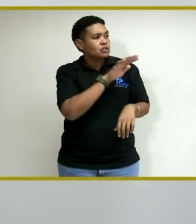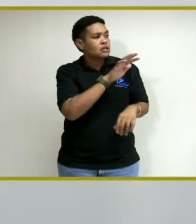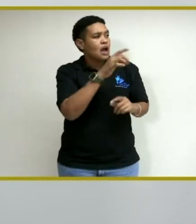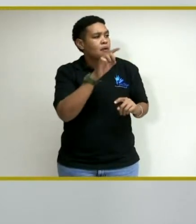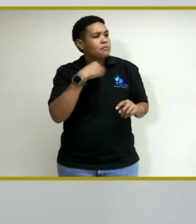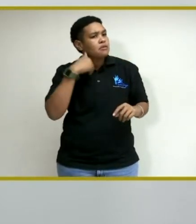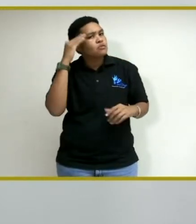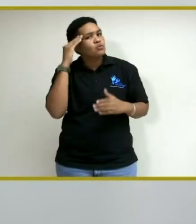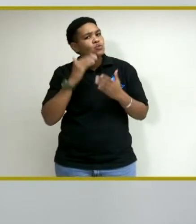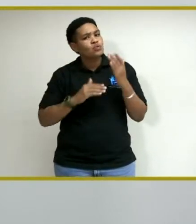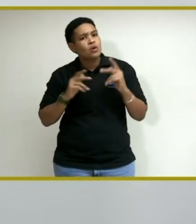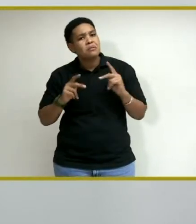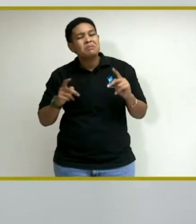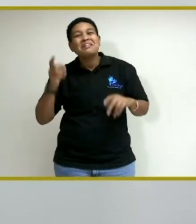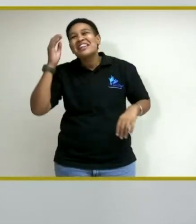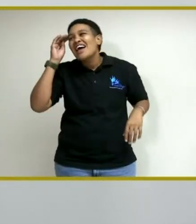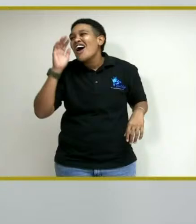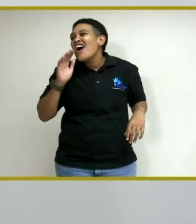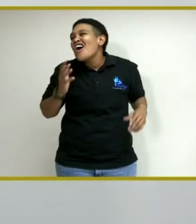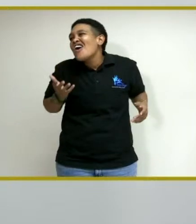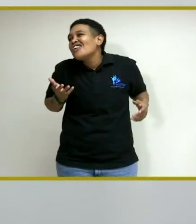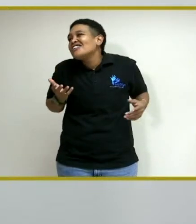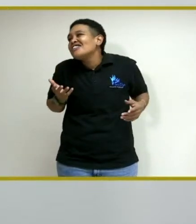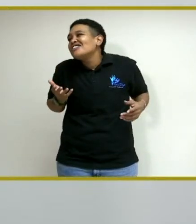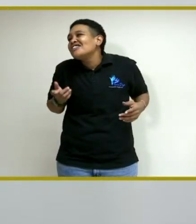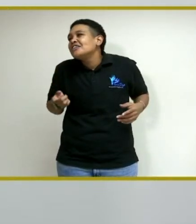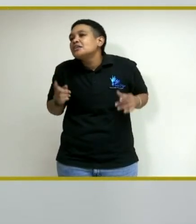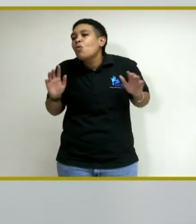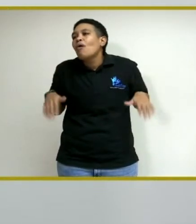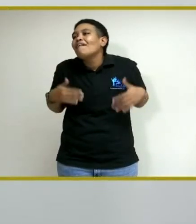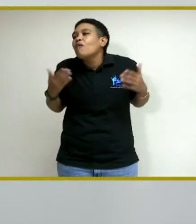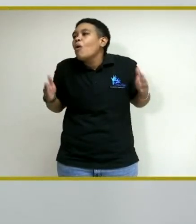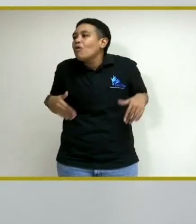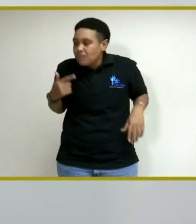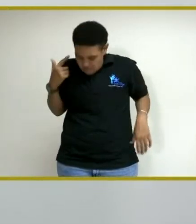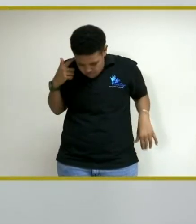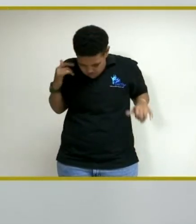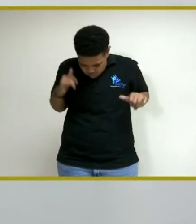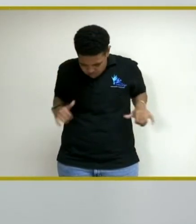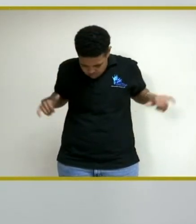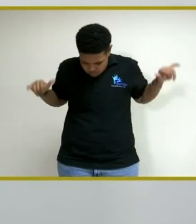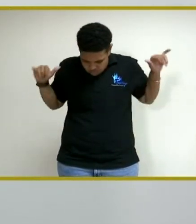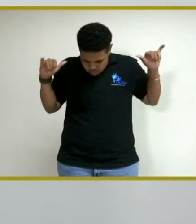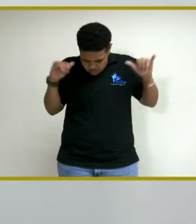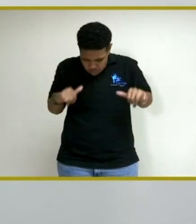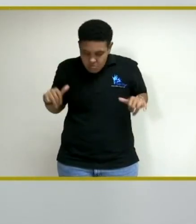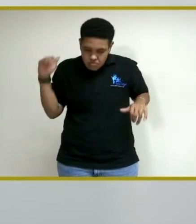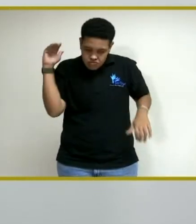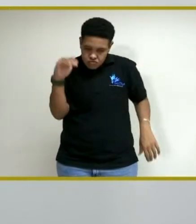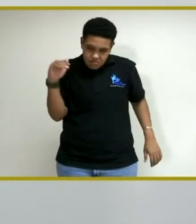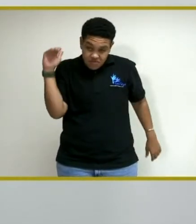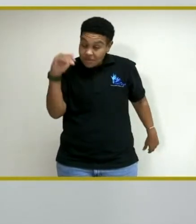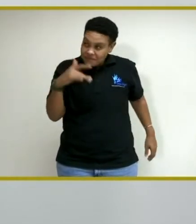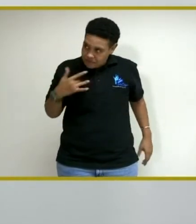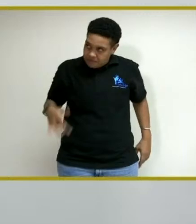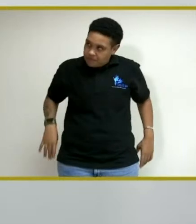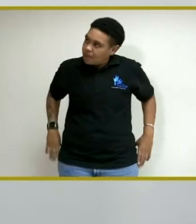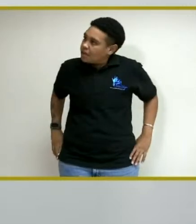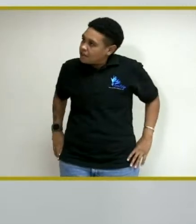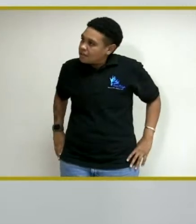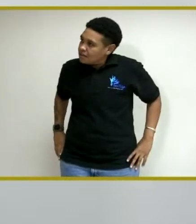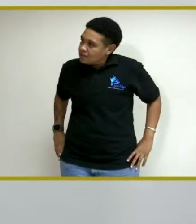people would think that we are like a stock record in terms of the reminders, the urges,